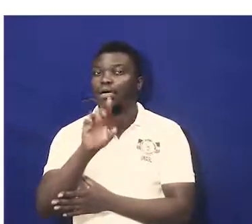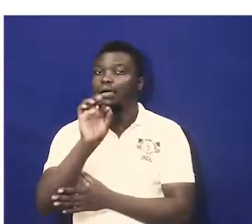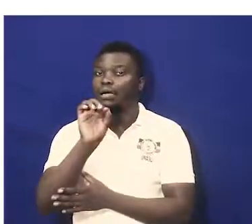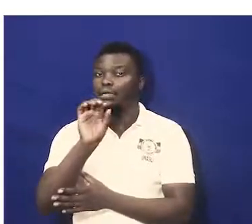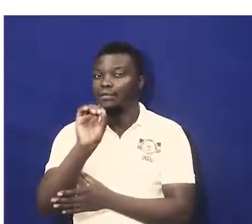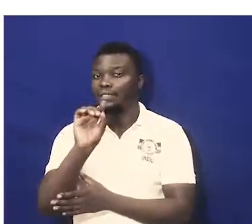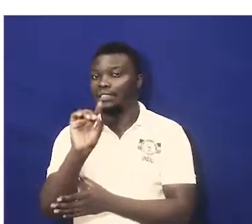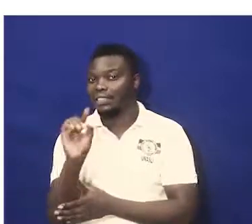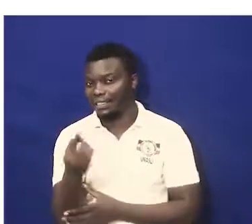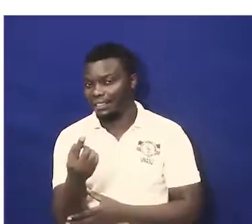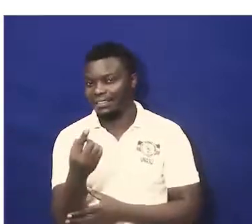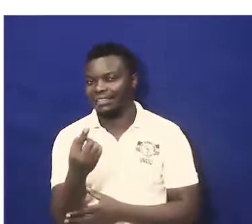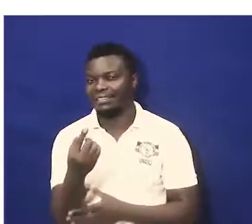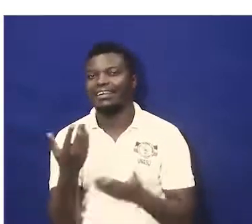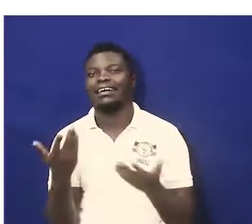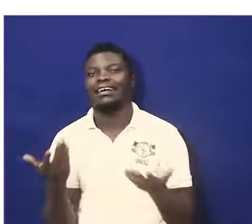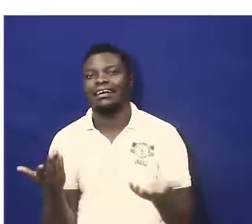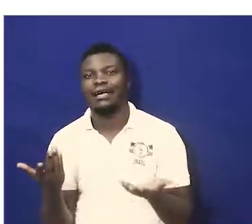180,000